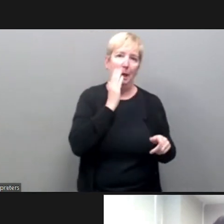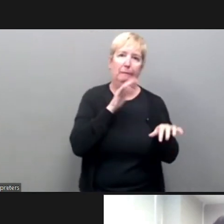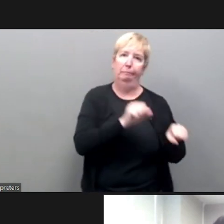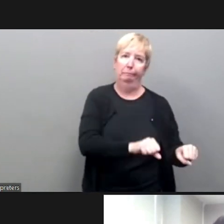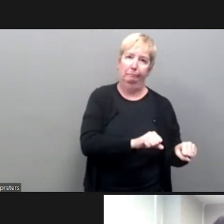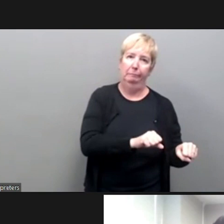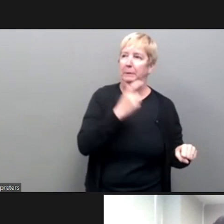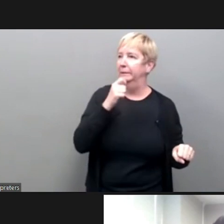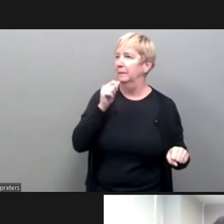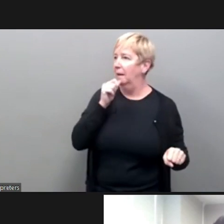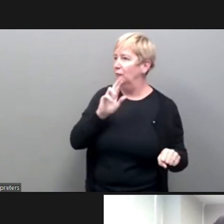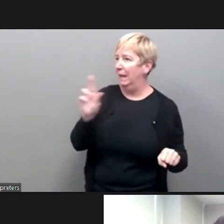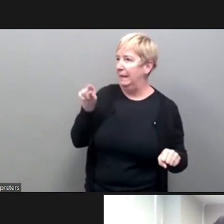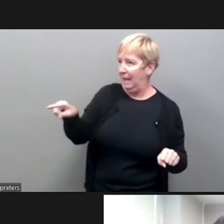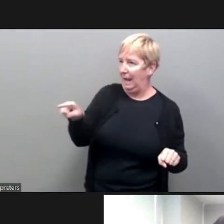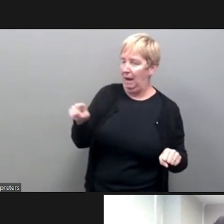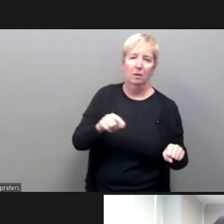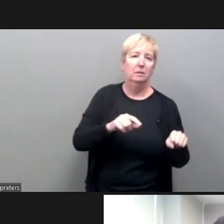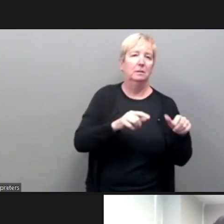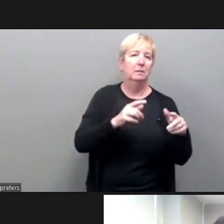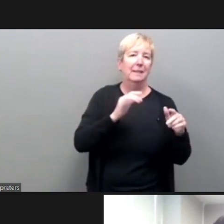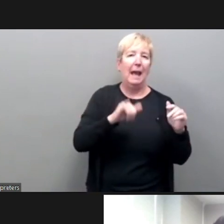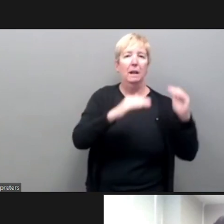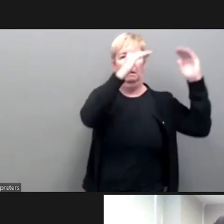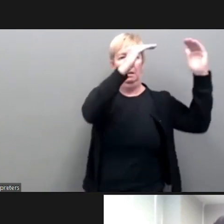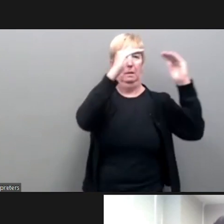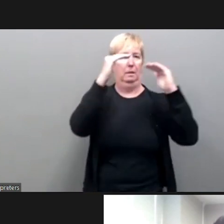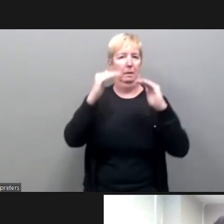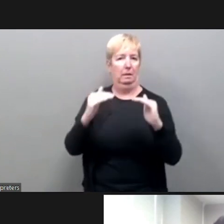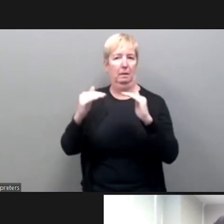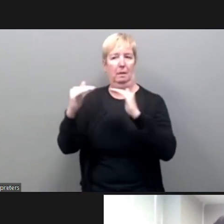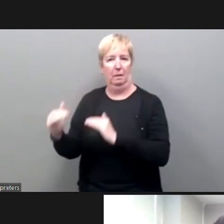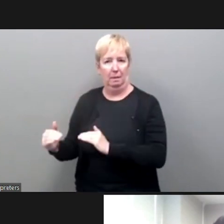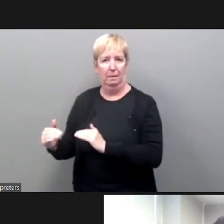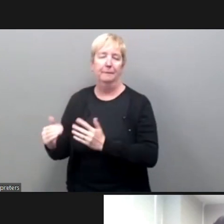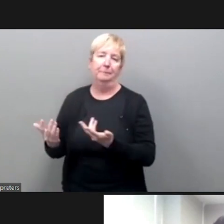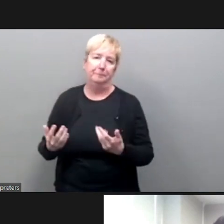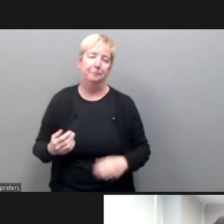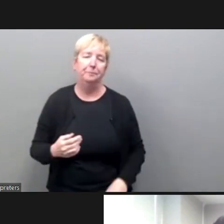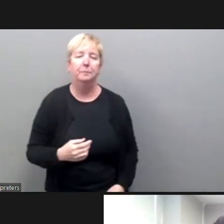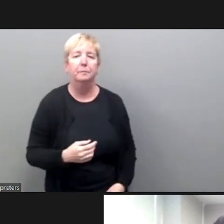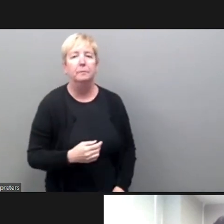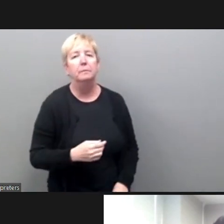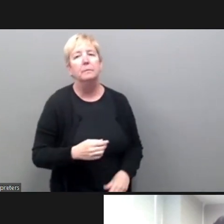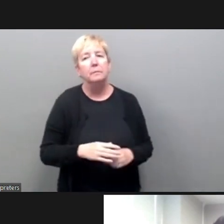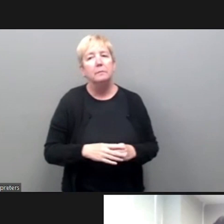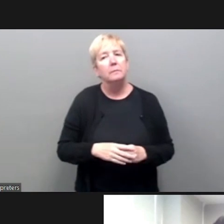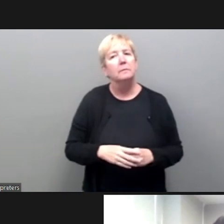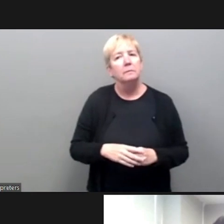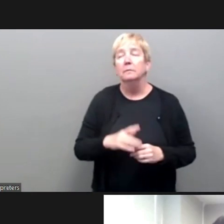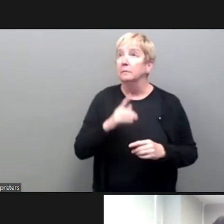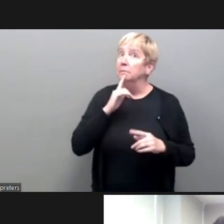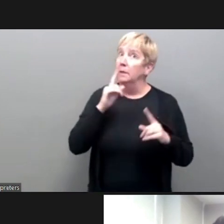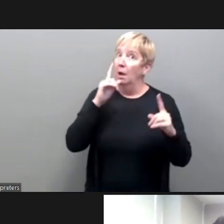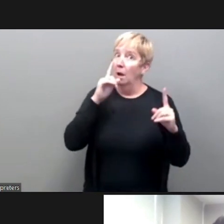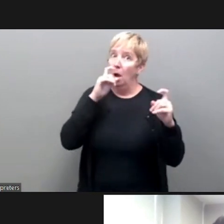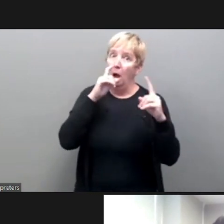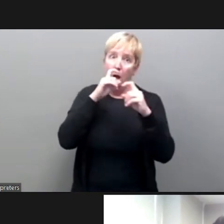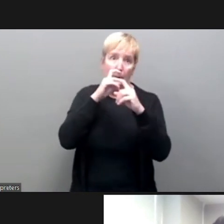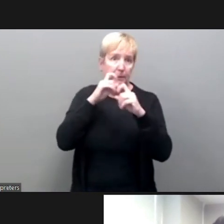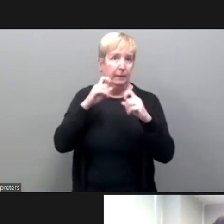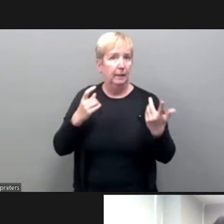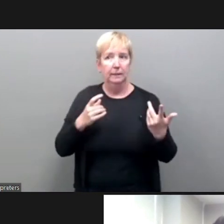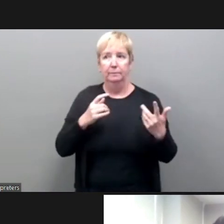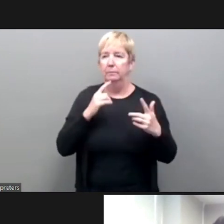a nursing home where that lower level of care is now appropriate for them. So it's a really complicated system. You know,